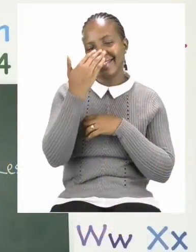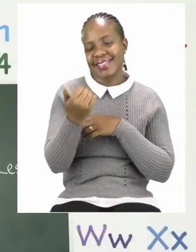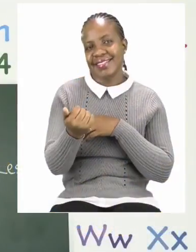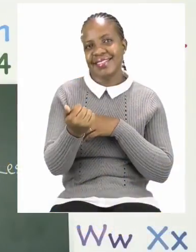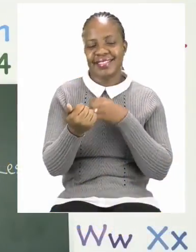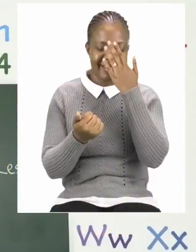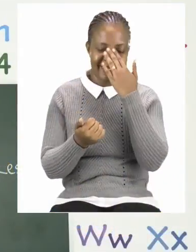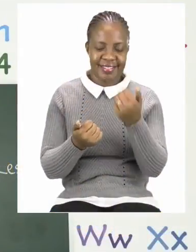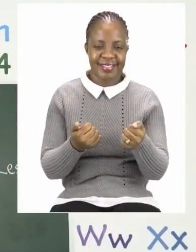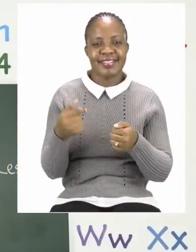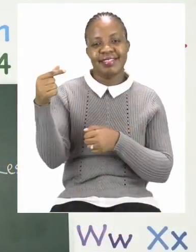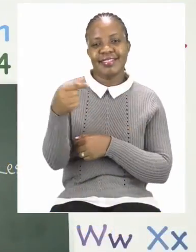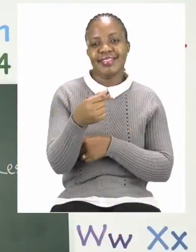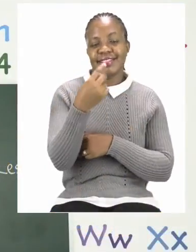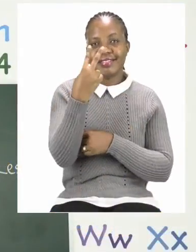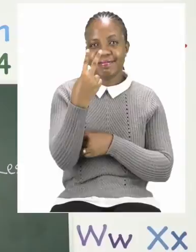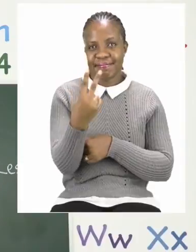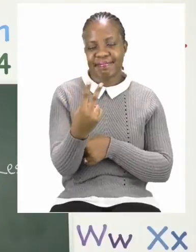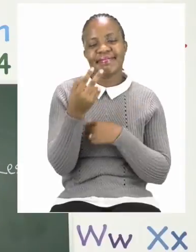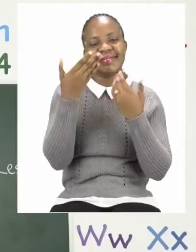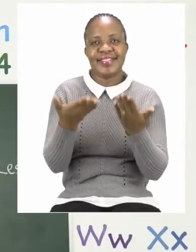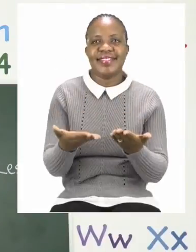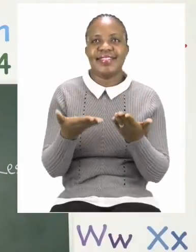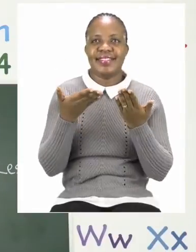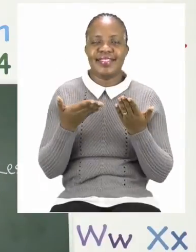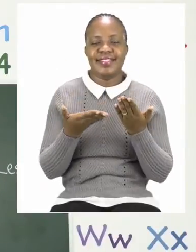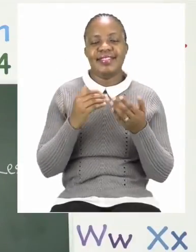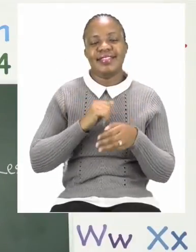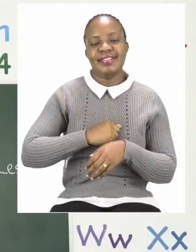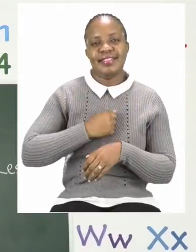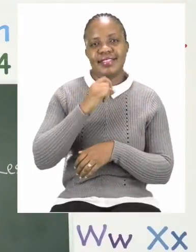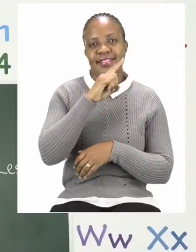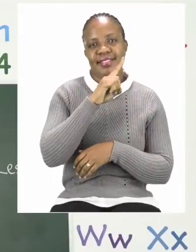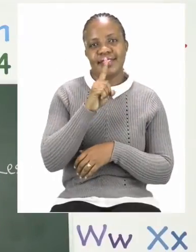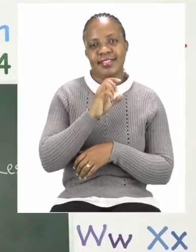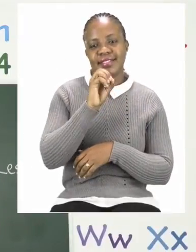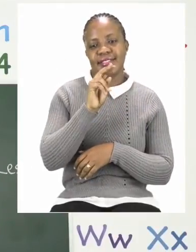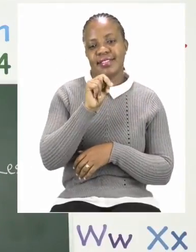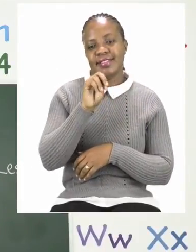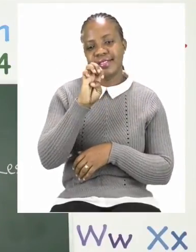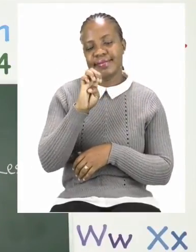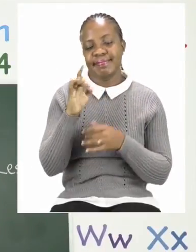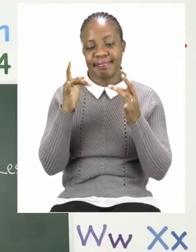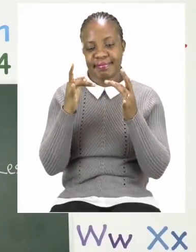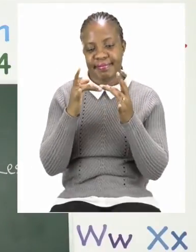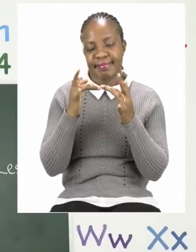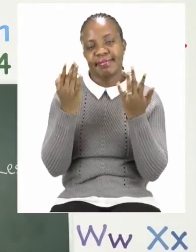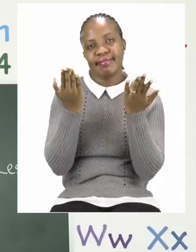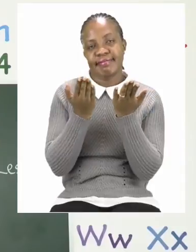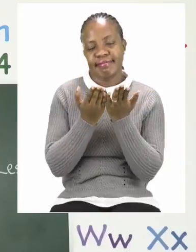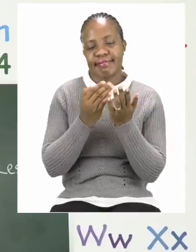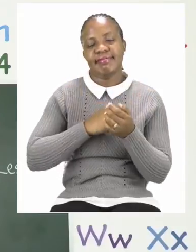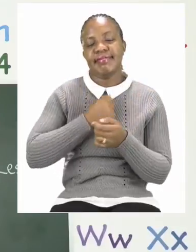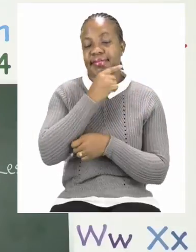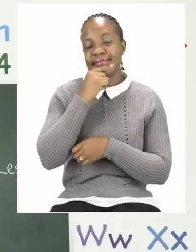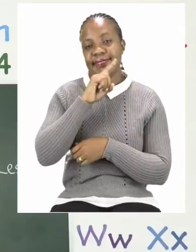Hello grade 2s and welcome to My Zone Online School. My name is Teacher Mutsa and